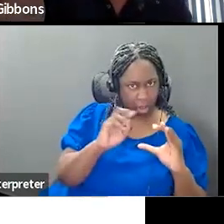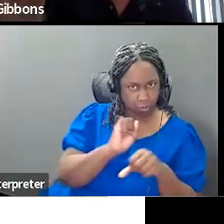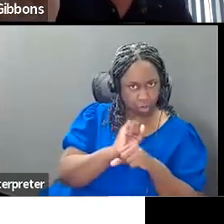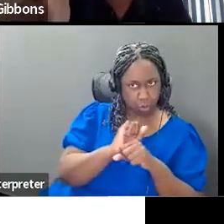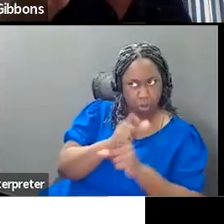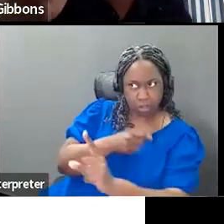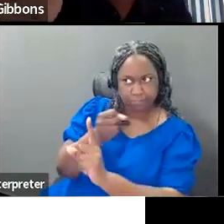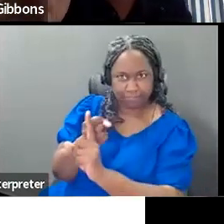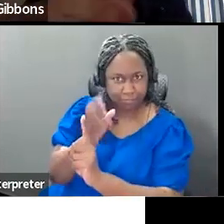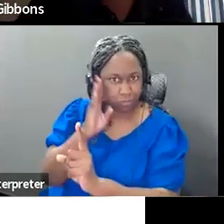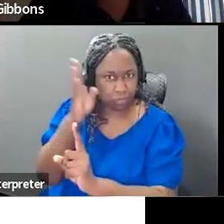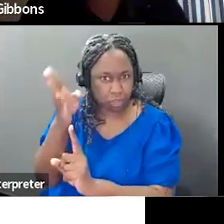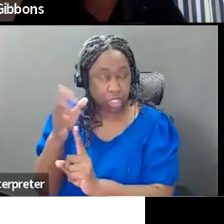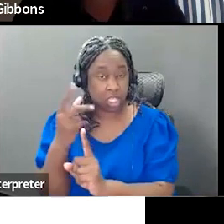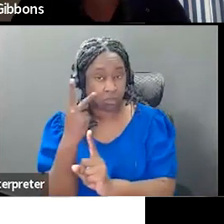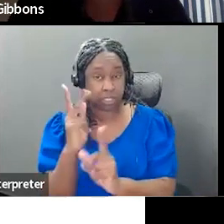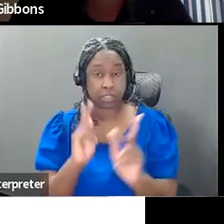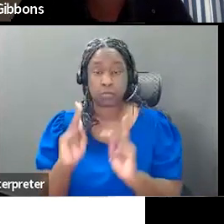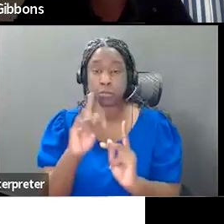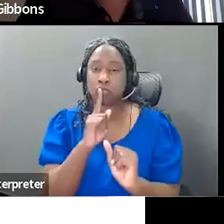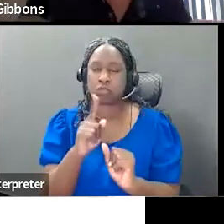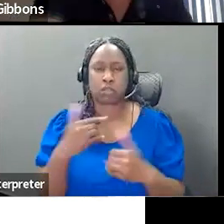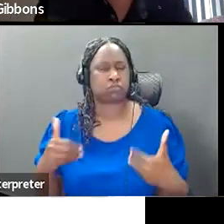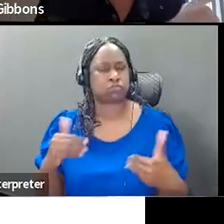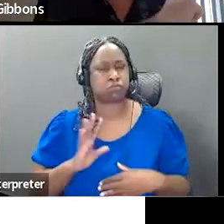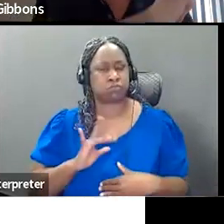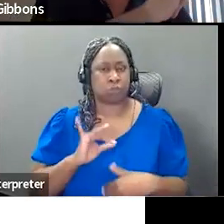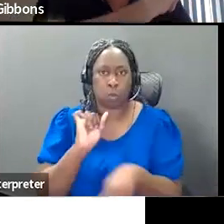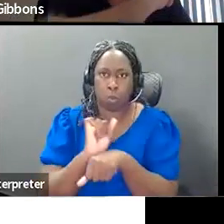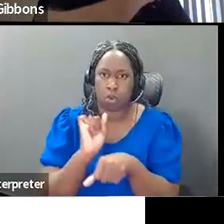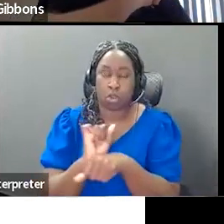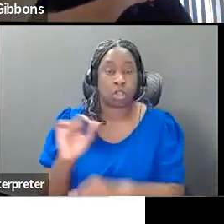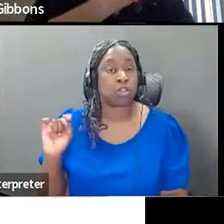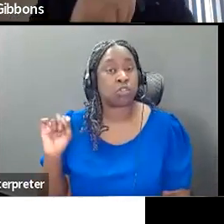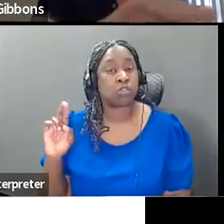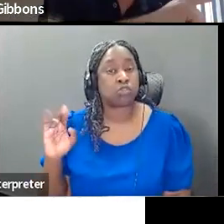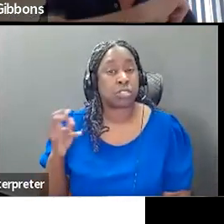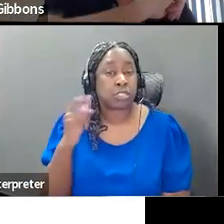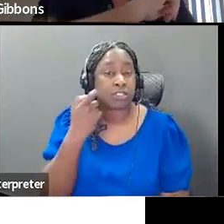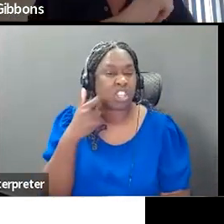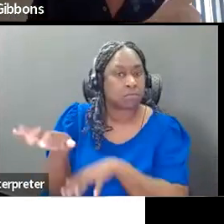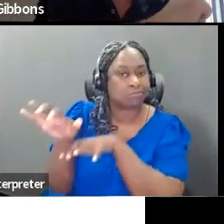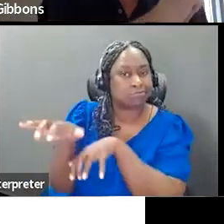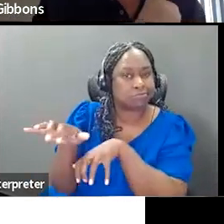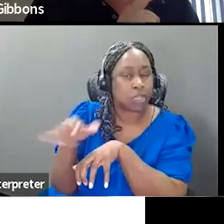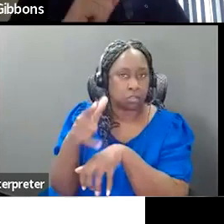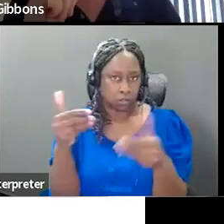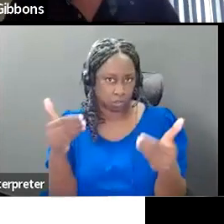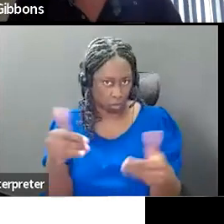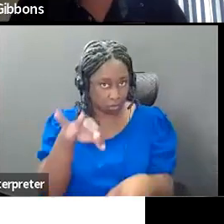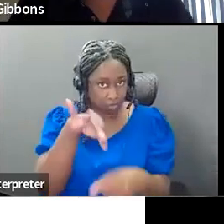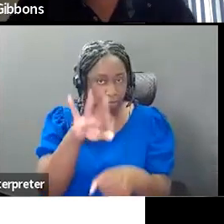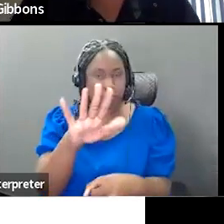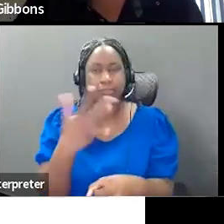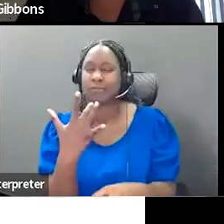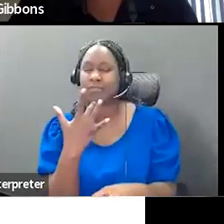some exemplars or examples of folks who are doing really incredible work, you can see Tristan just put this into the link. You can go ahead and vote for your